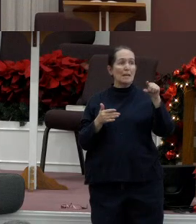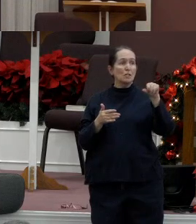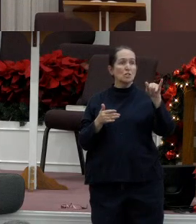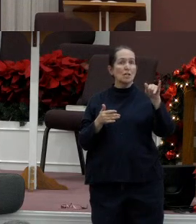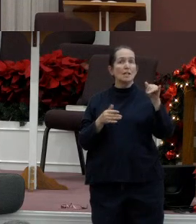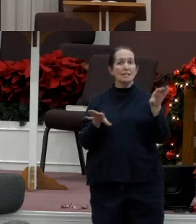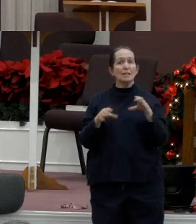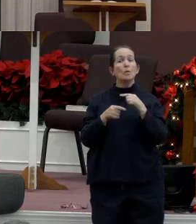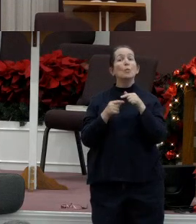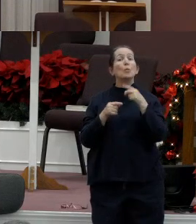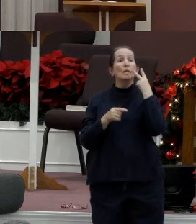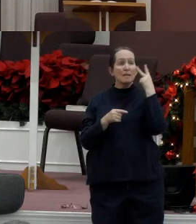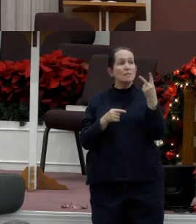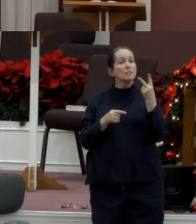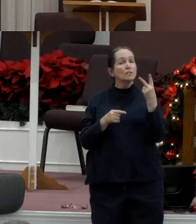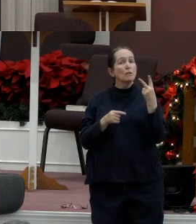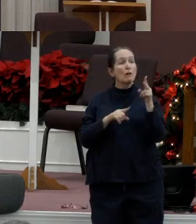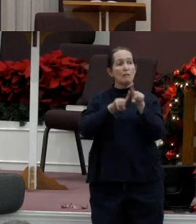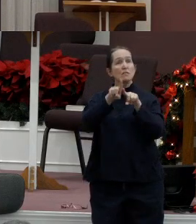when they saw the star.